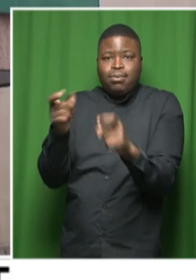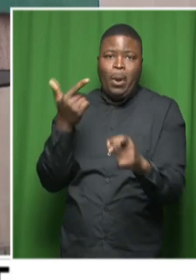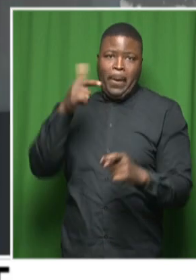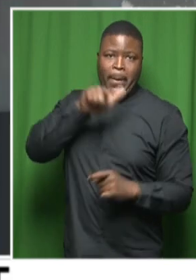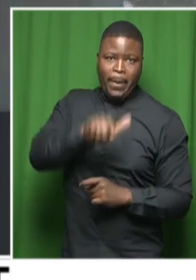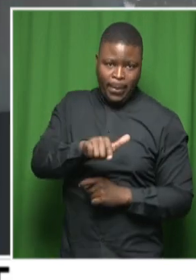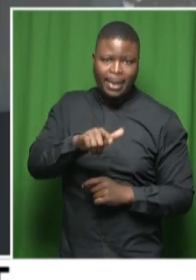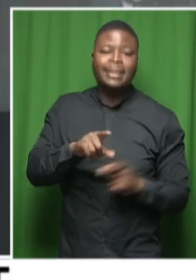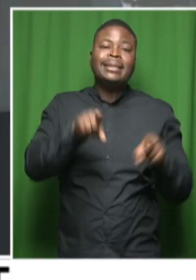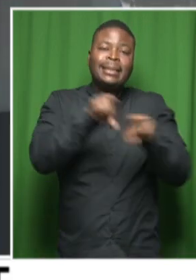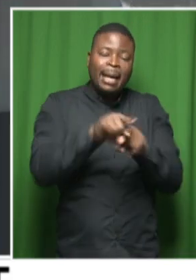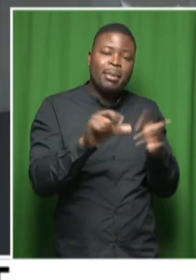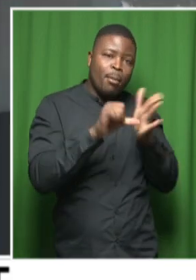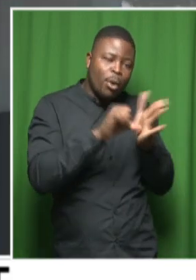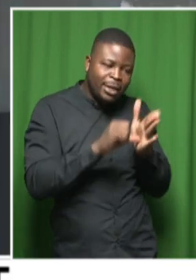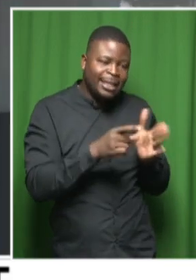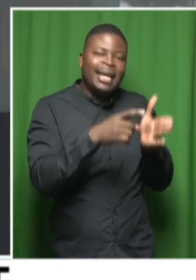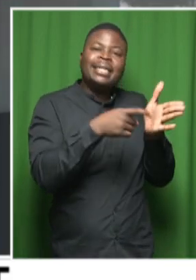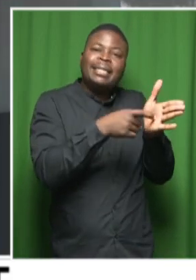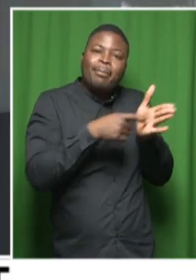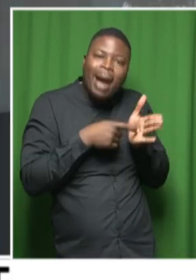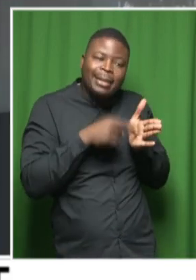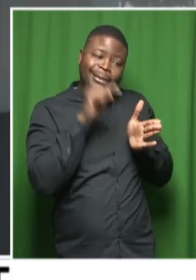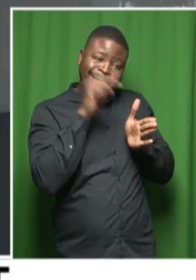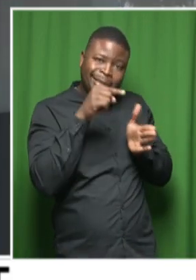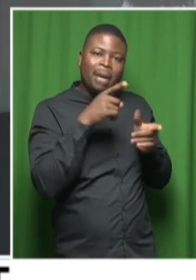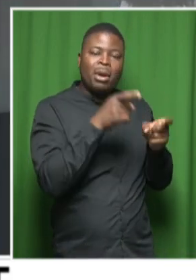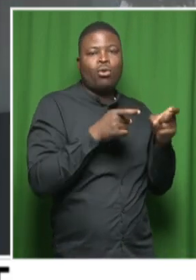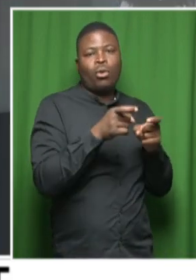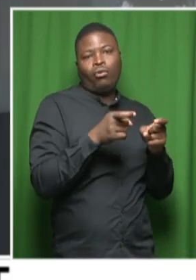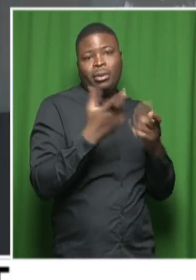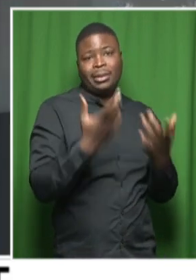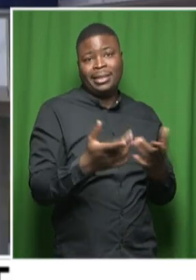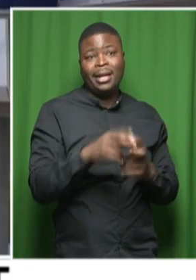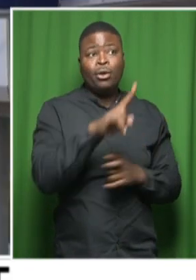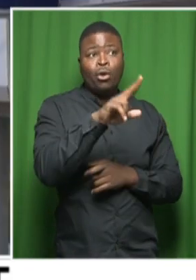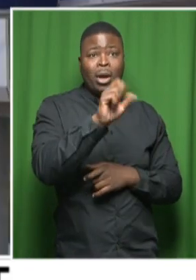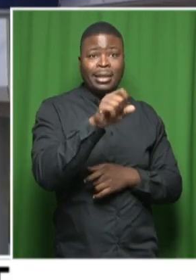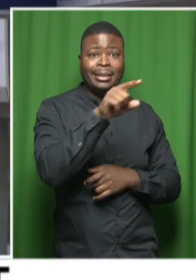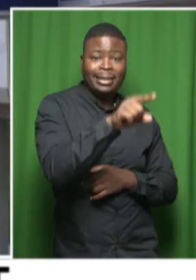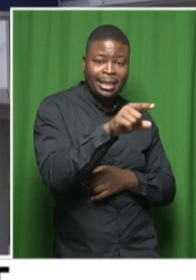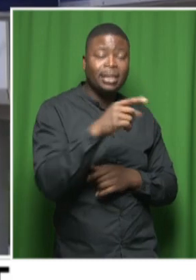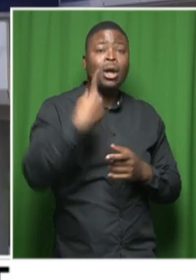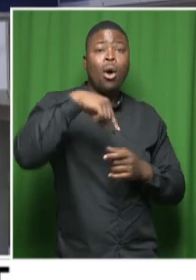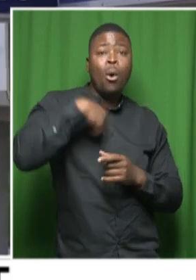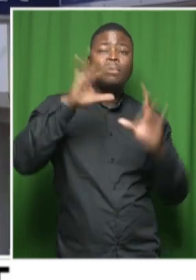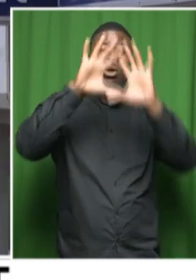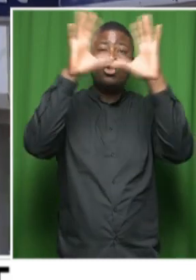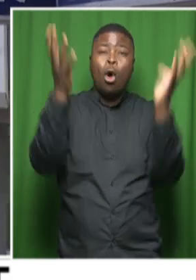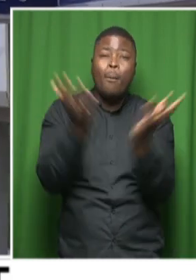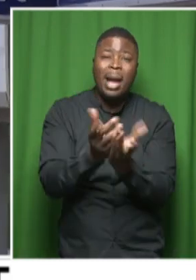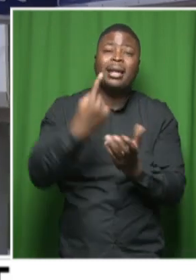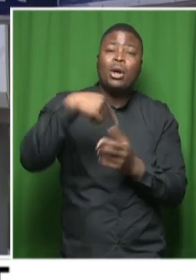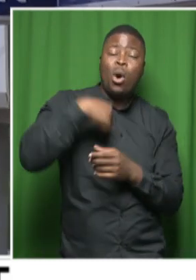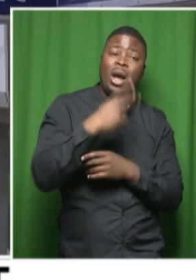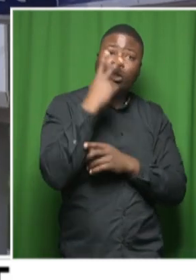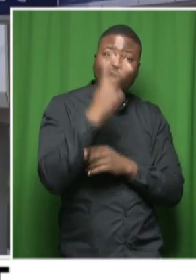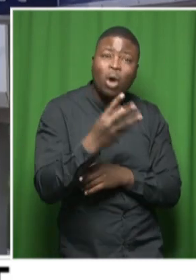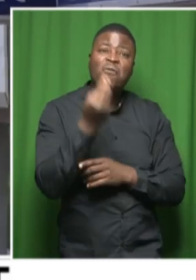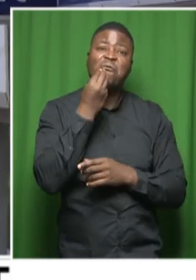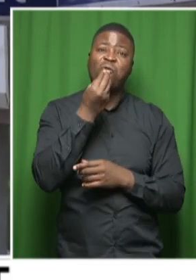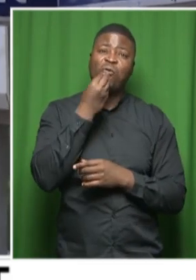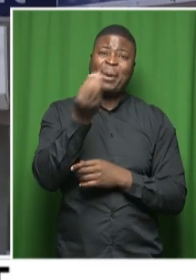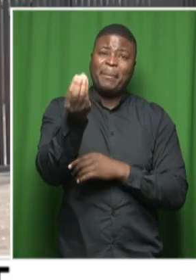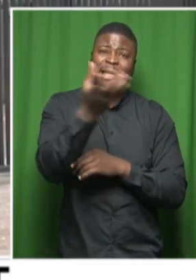demand side of the economy. One, we've seen reduction in terms of food prices globally, because what the